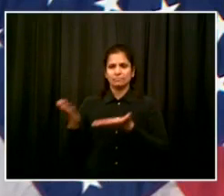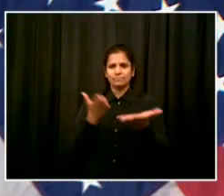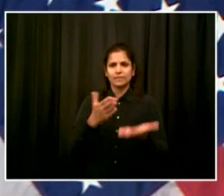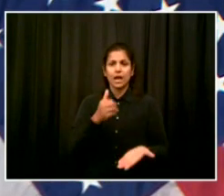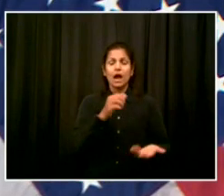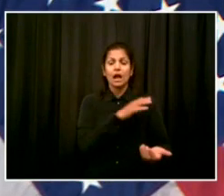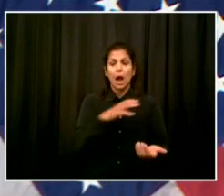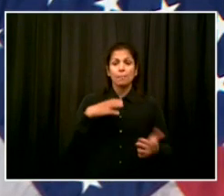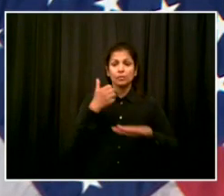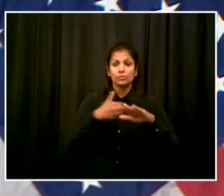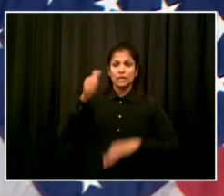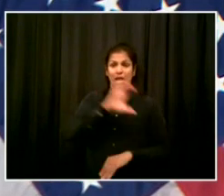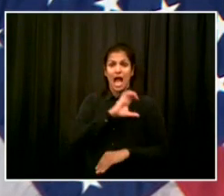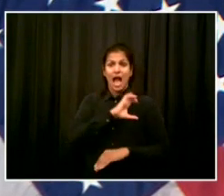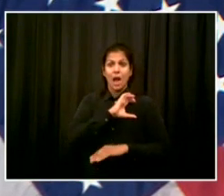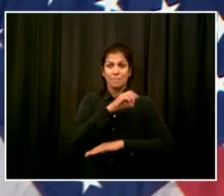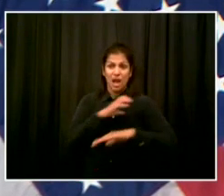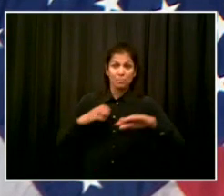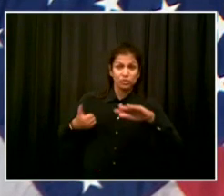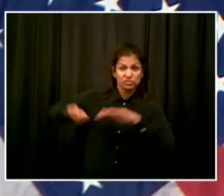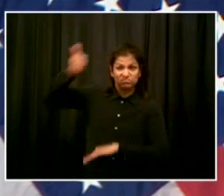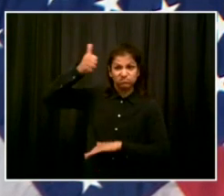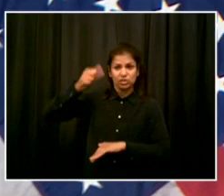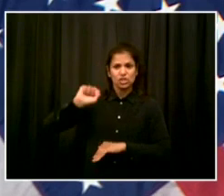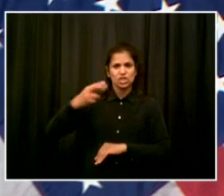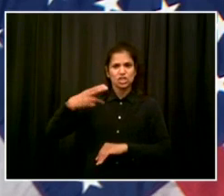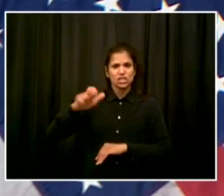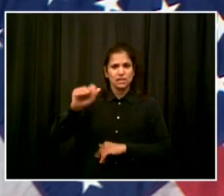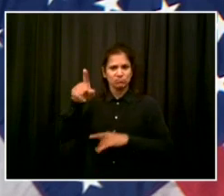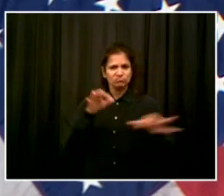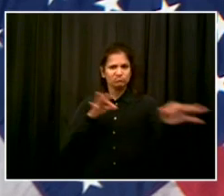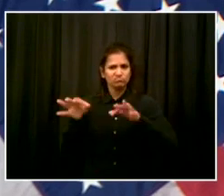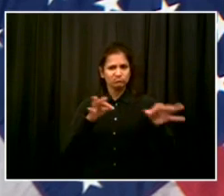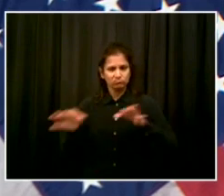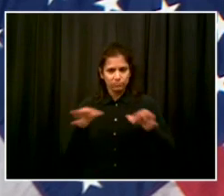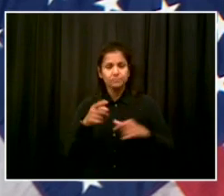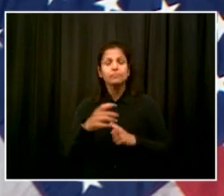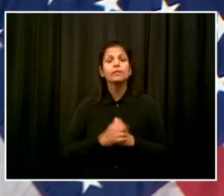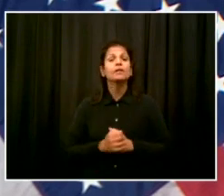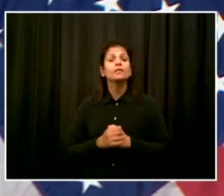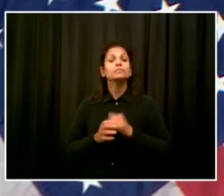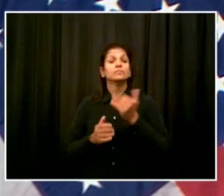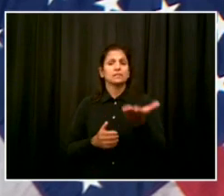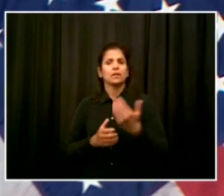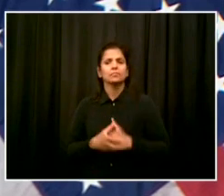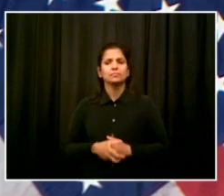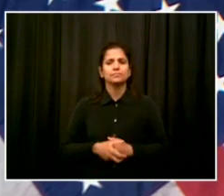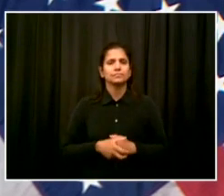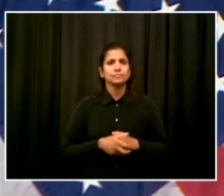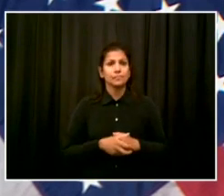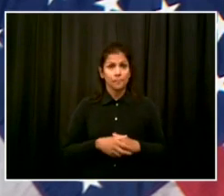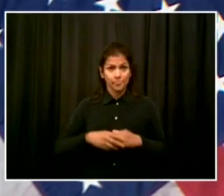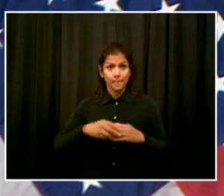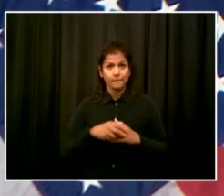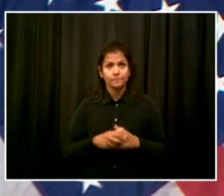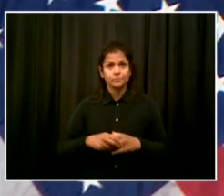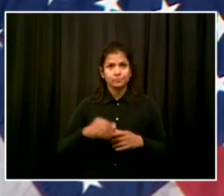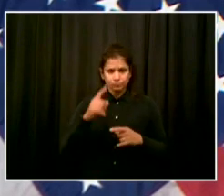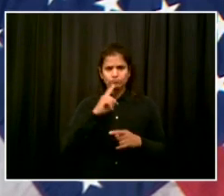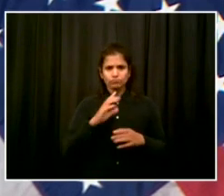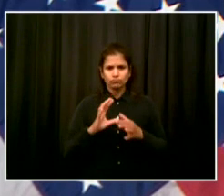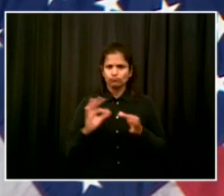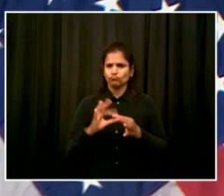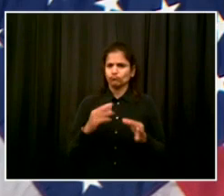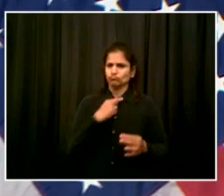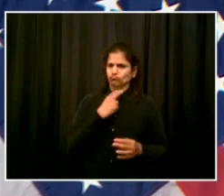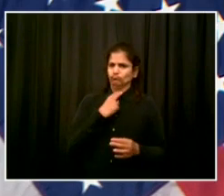challenge is the appropriate word. We know where we've come from the last 4 months, but what's important for the New